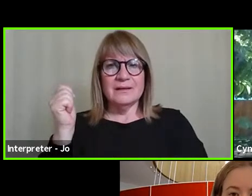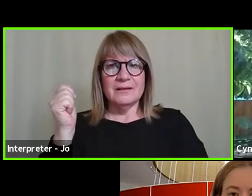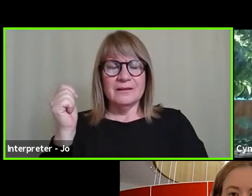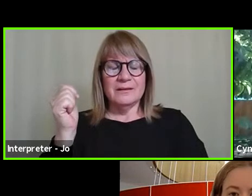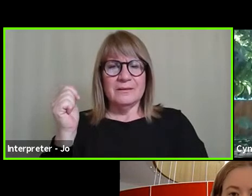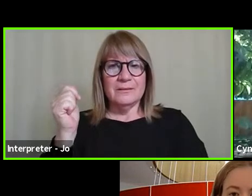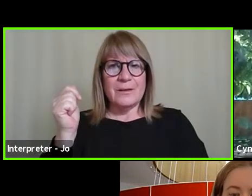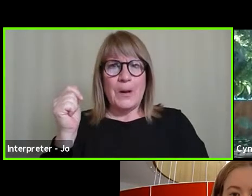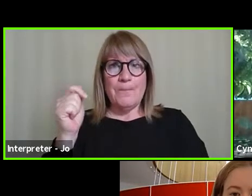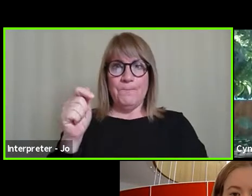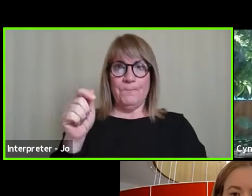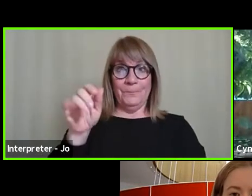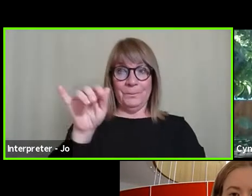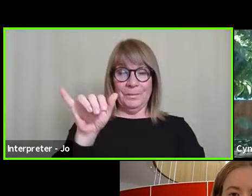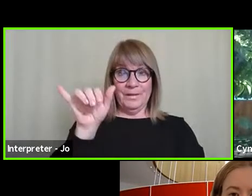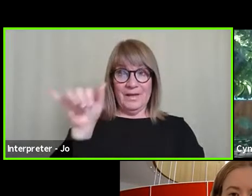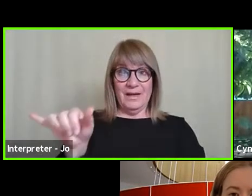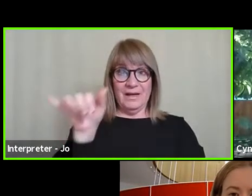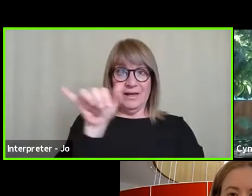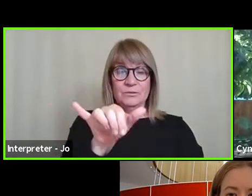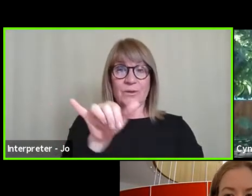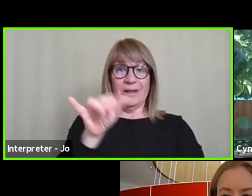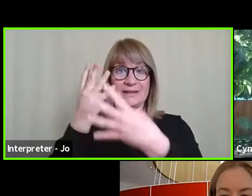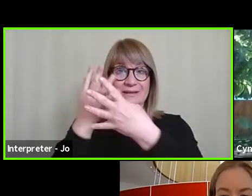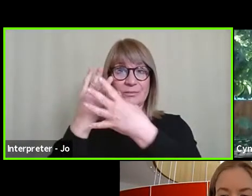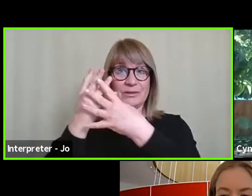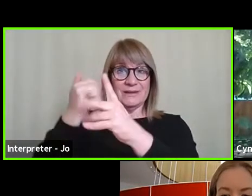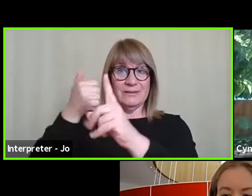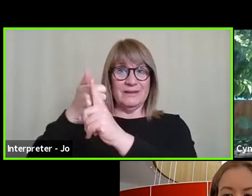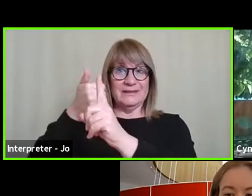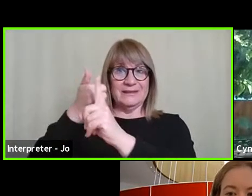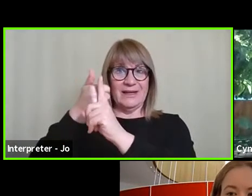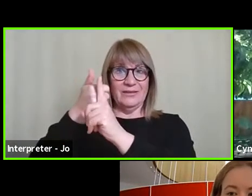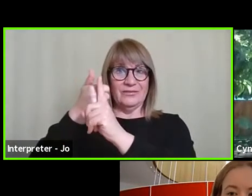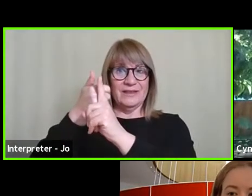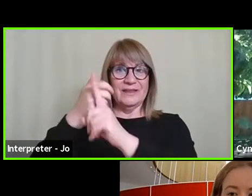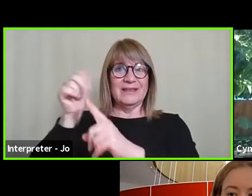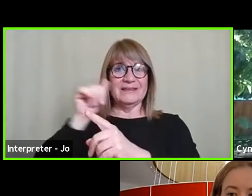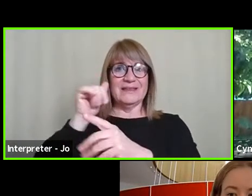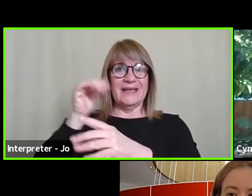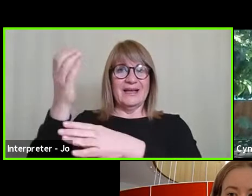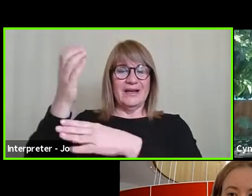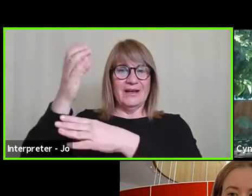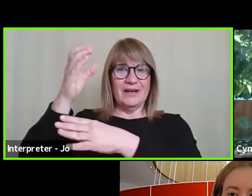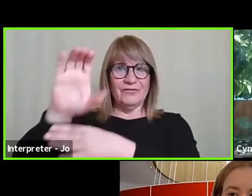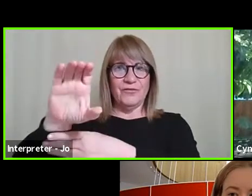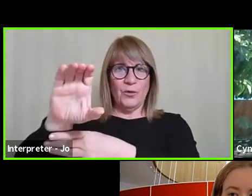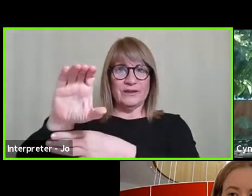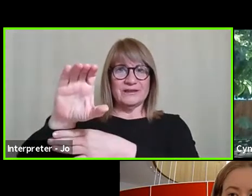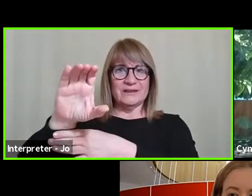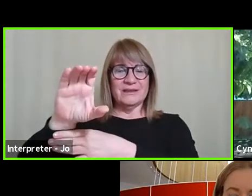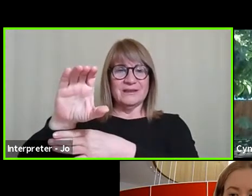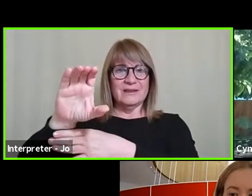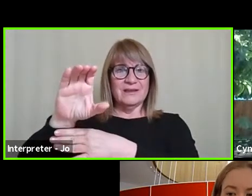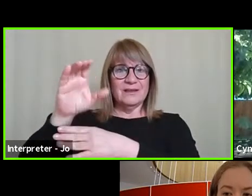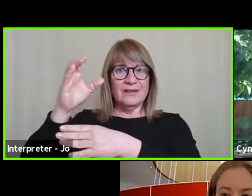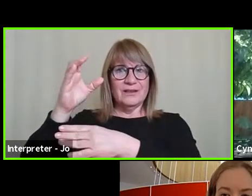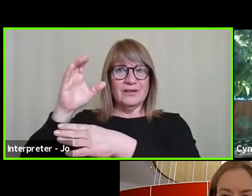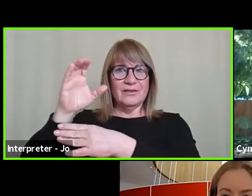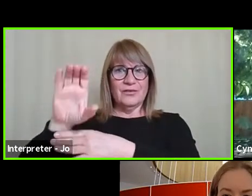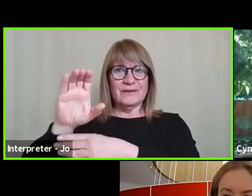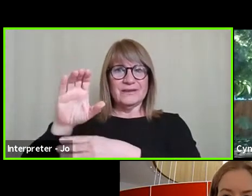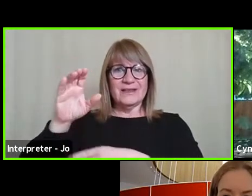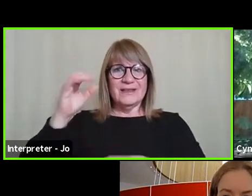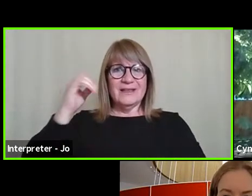how the prison itself functions as almost a form of forced nor a plant that's how folks inside would talk about it being imprisoned